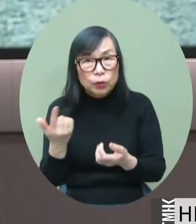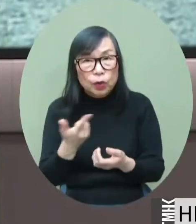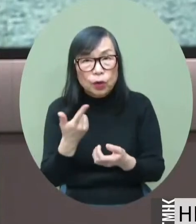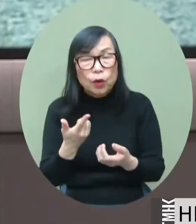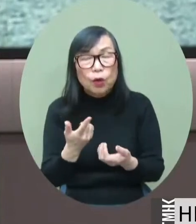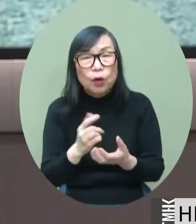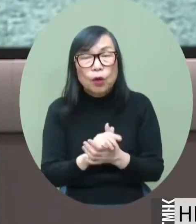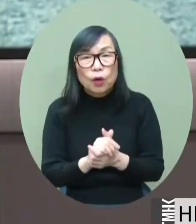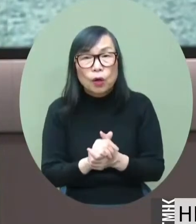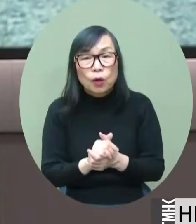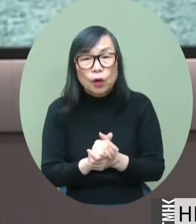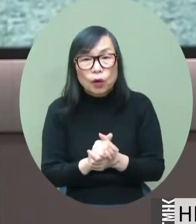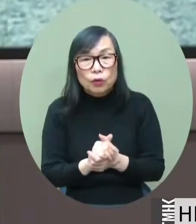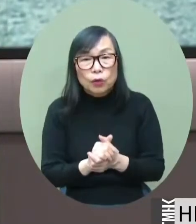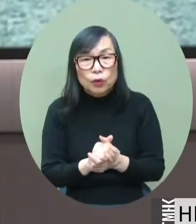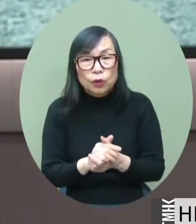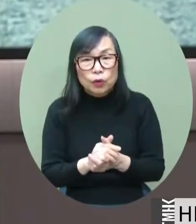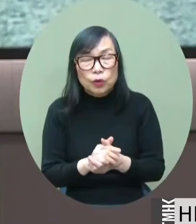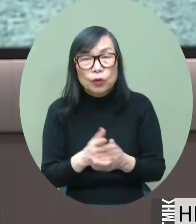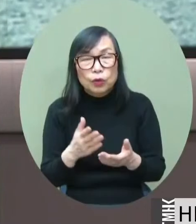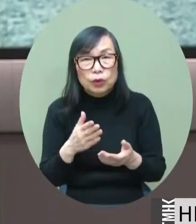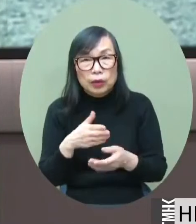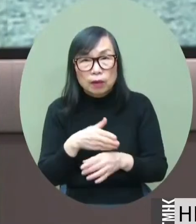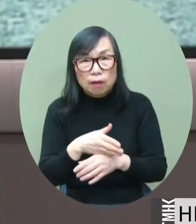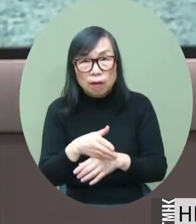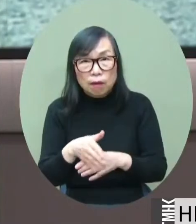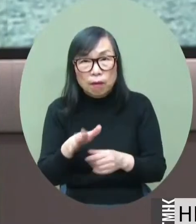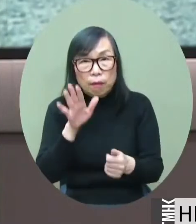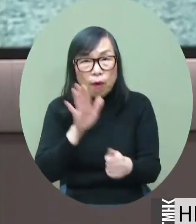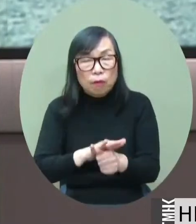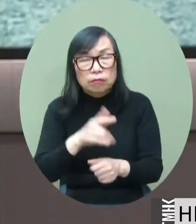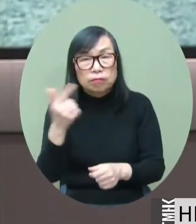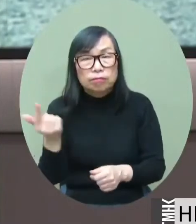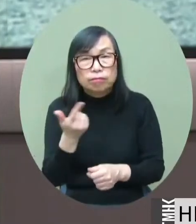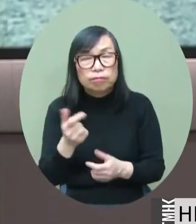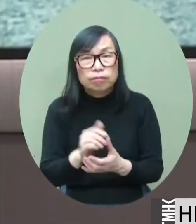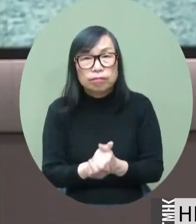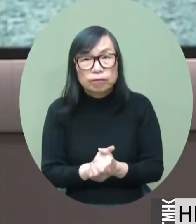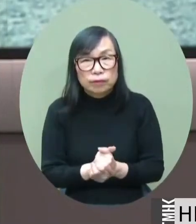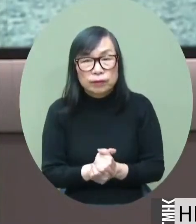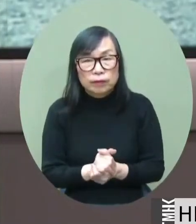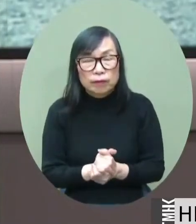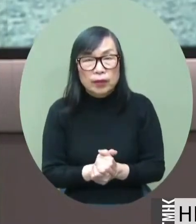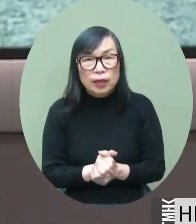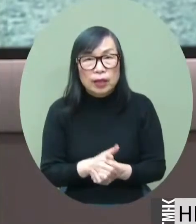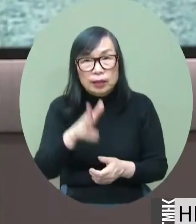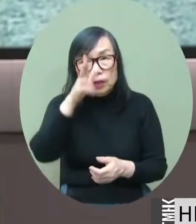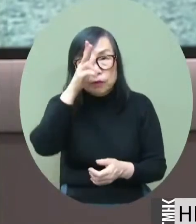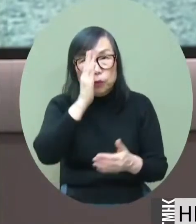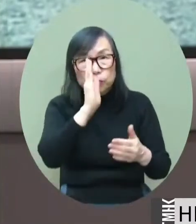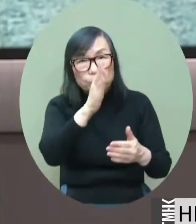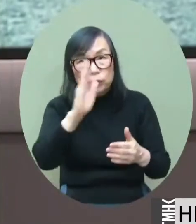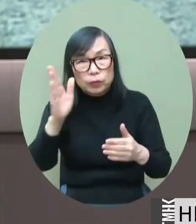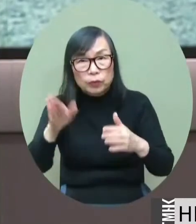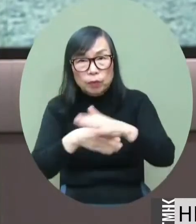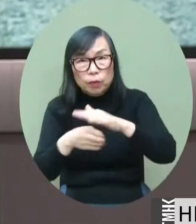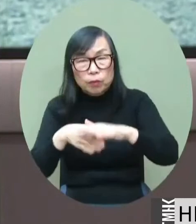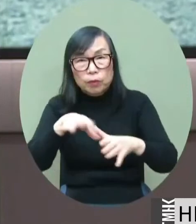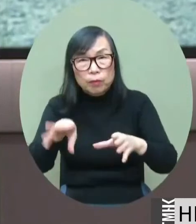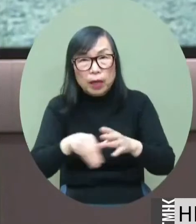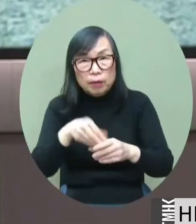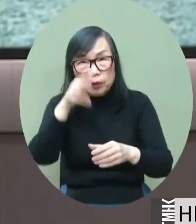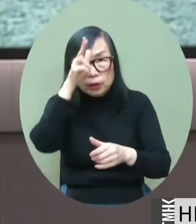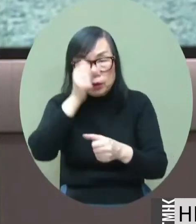The more people taking part in the exercise, the more useful it will